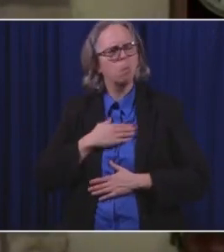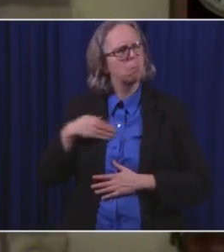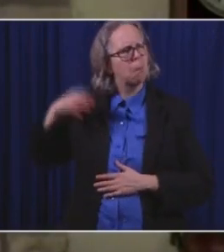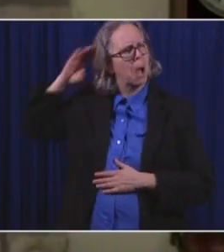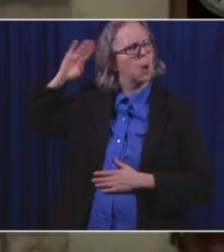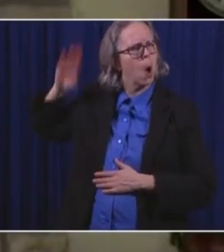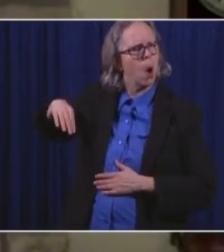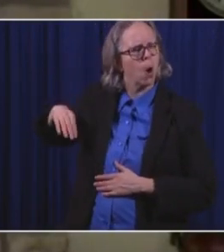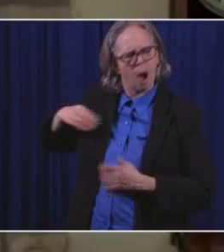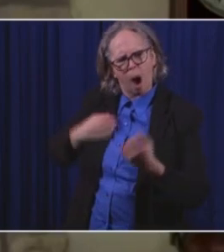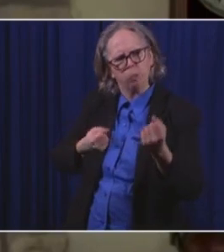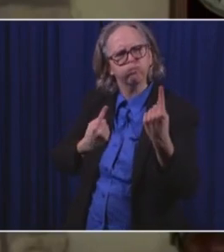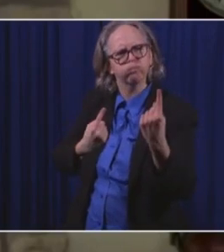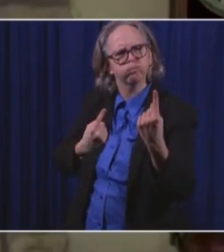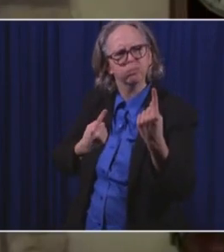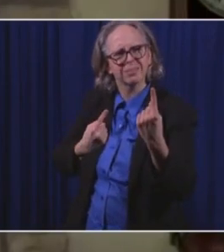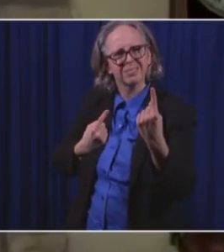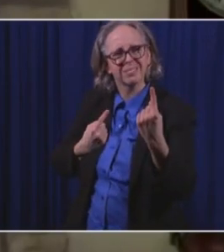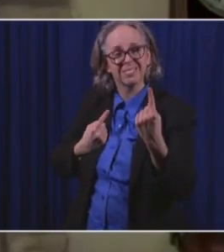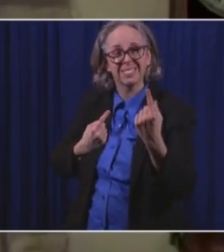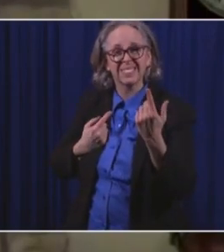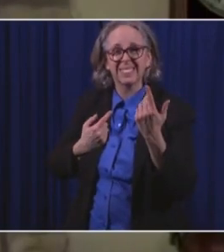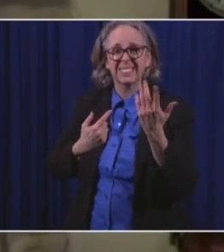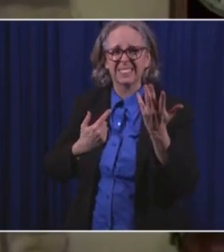sports or other things, to keep our morale up.